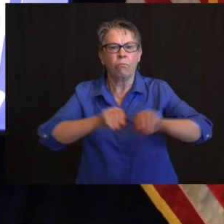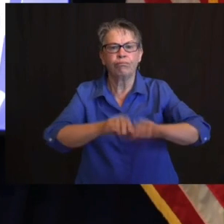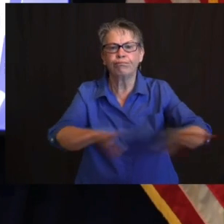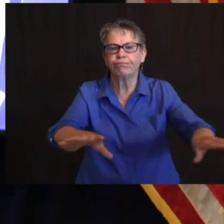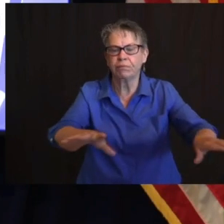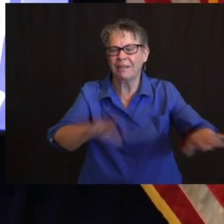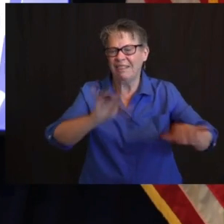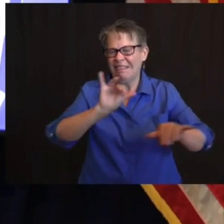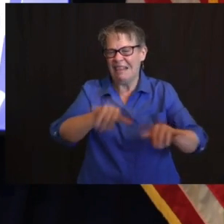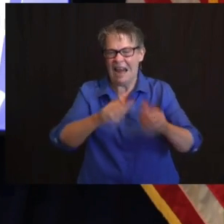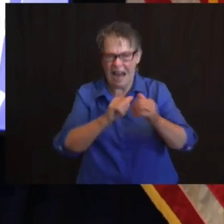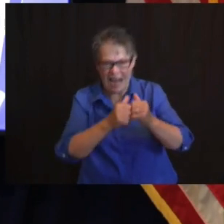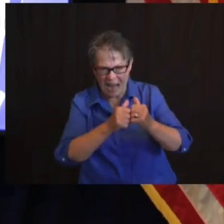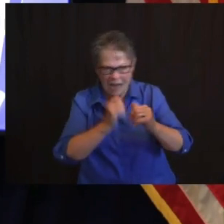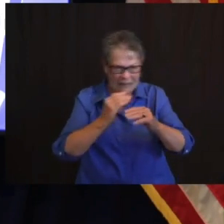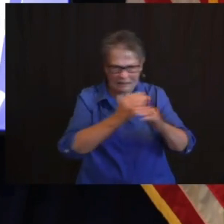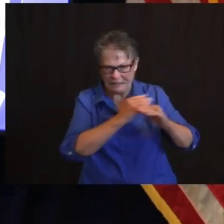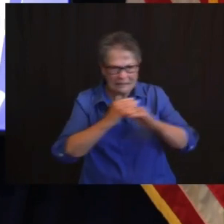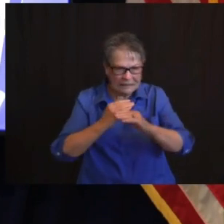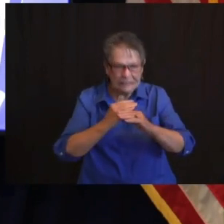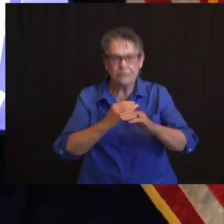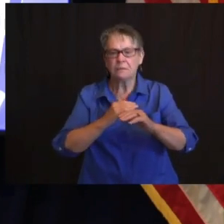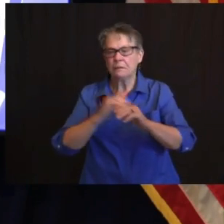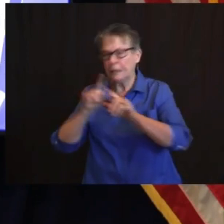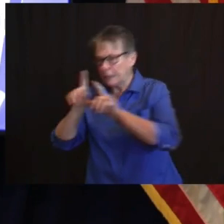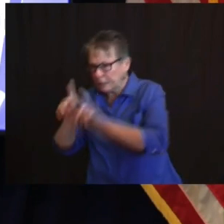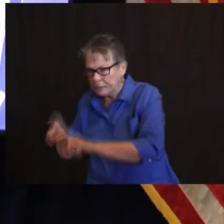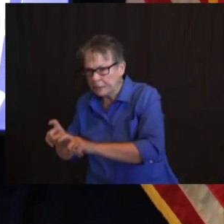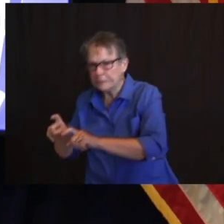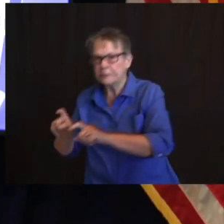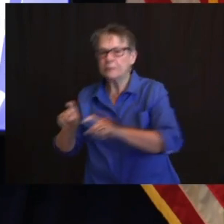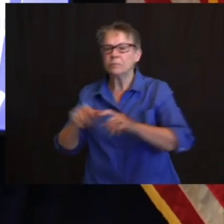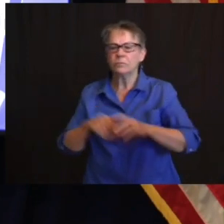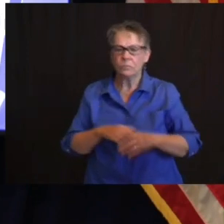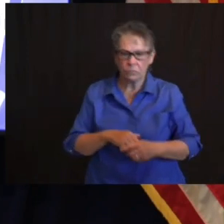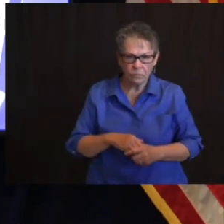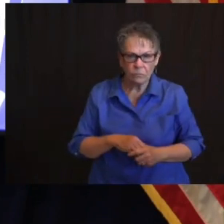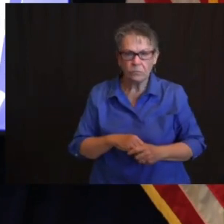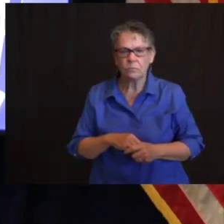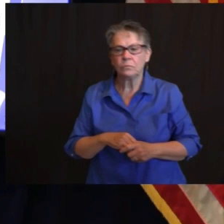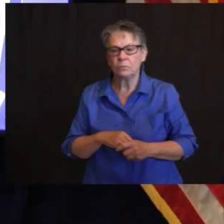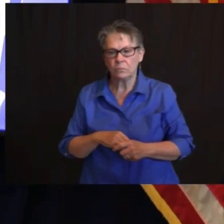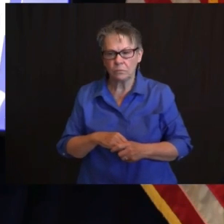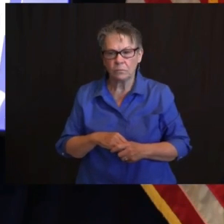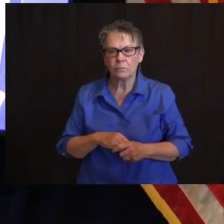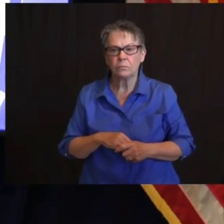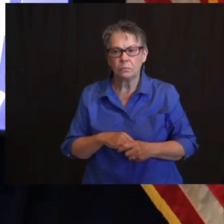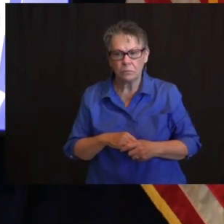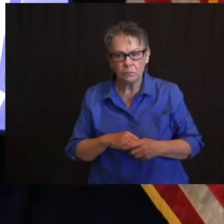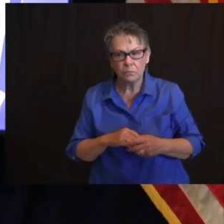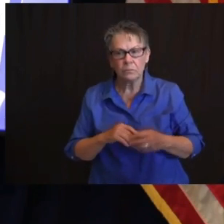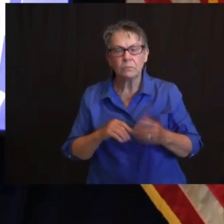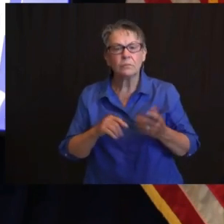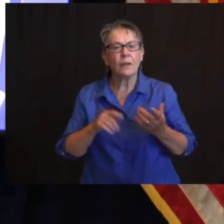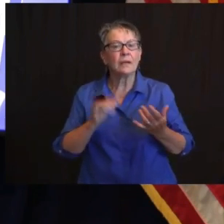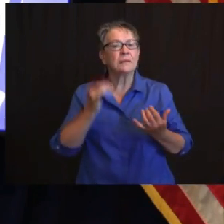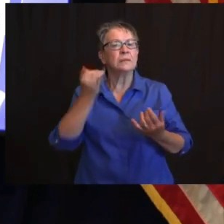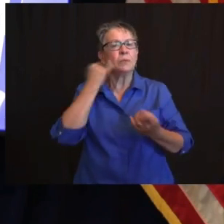easier. If you need a place to stay so you don't infect your family, there are housing resources